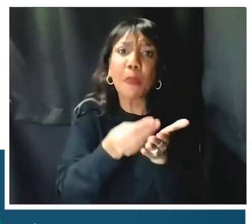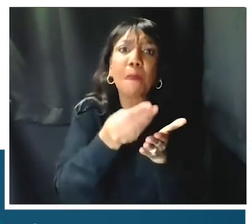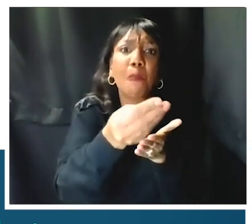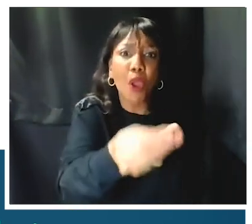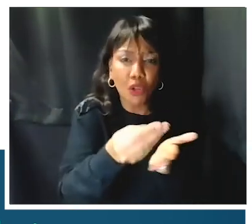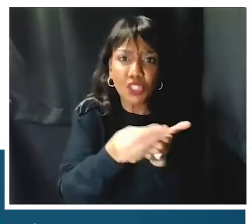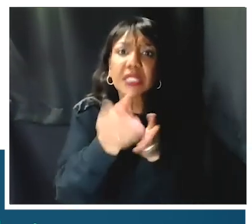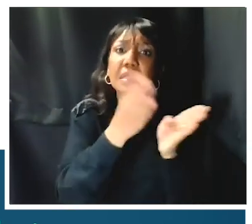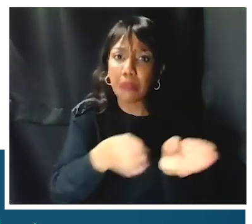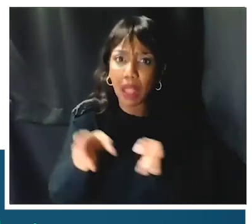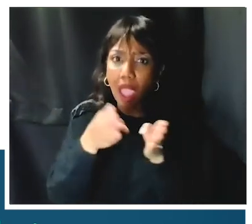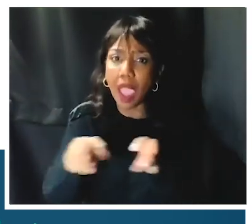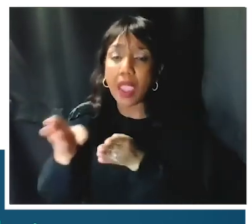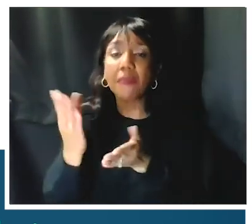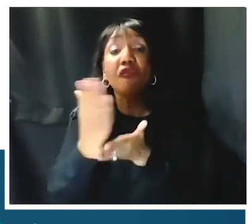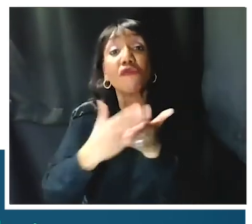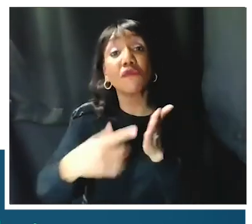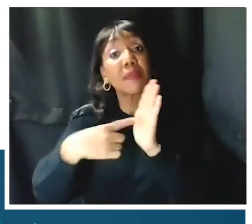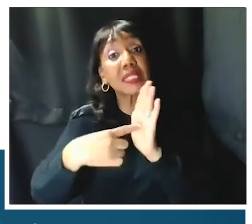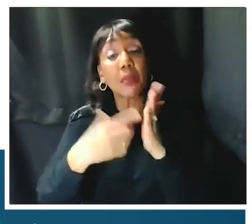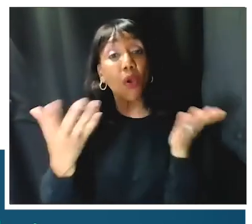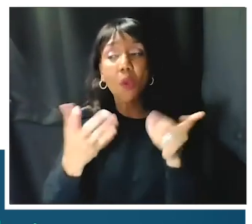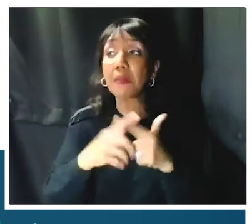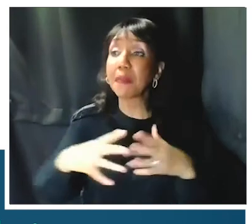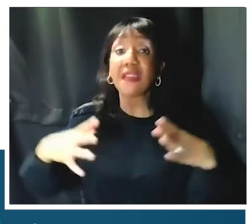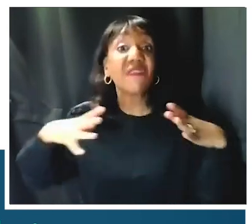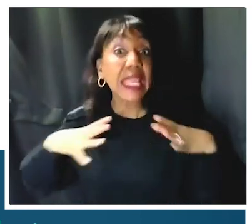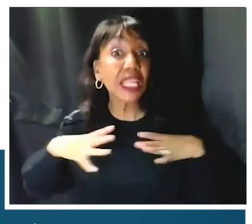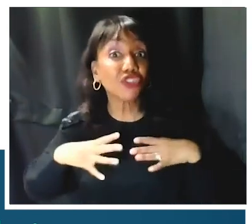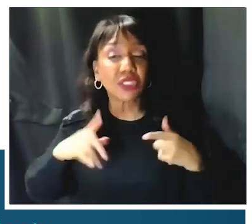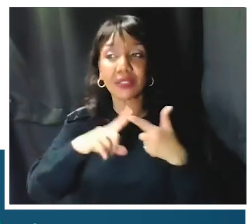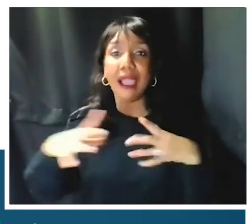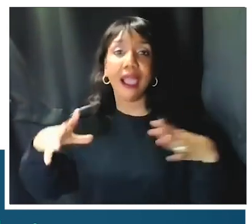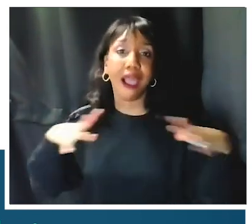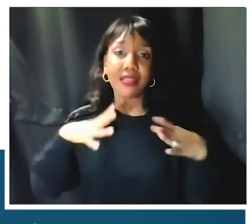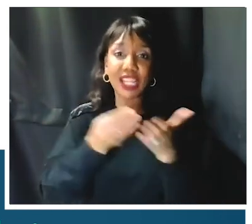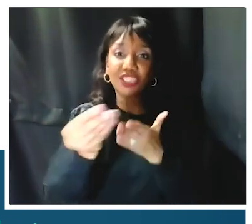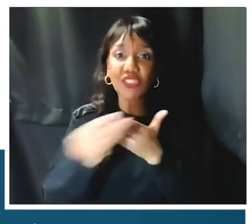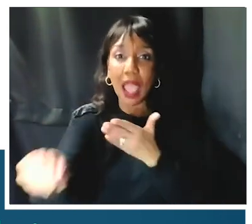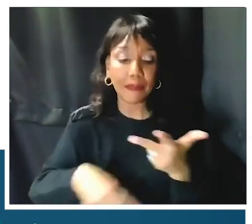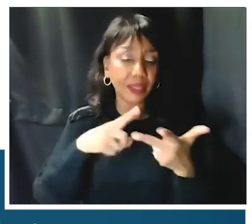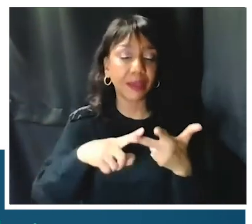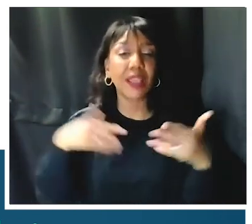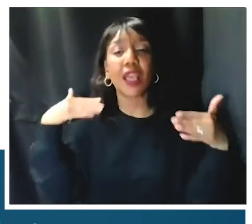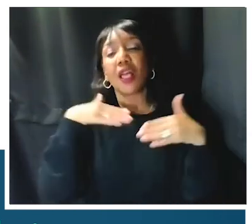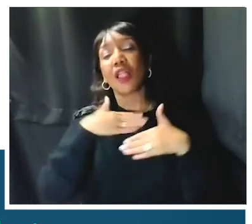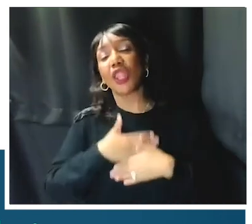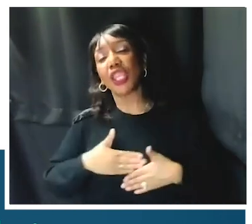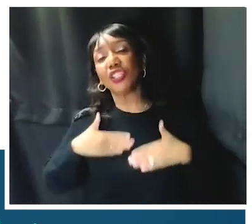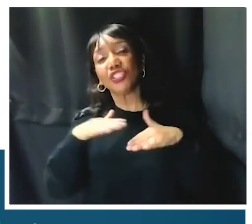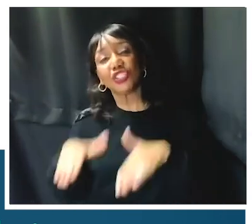these are vacations, holiday shopping, leisure expenses such as game systems or other